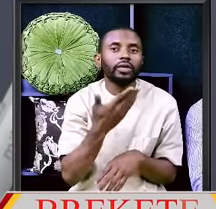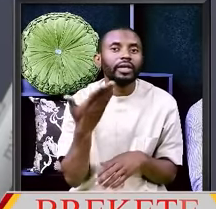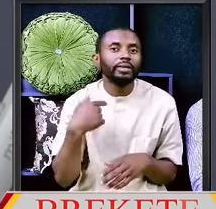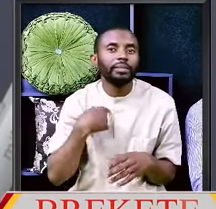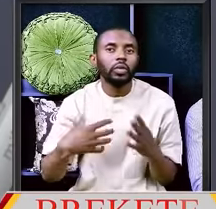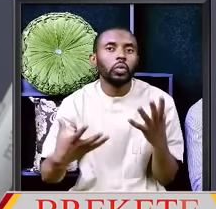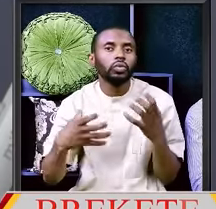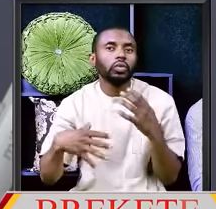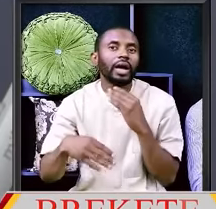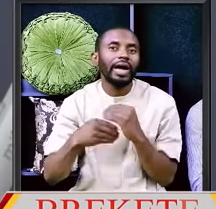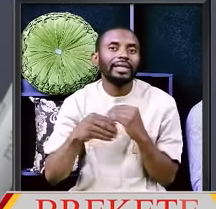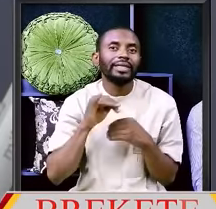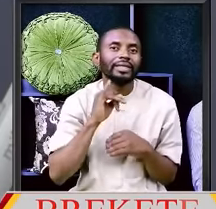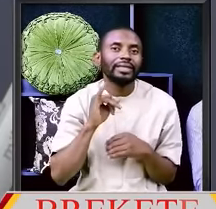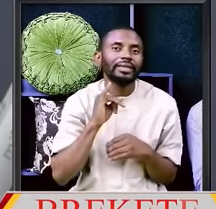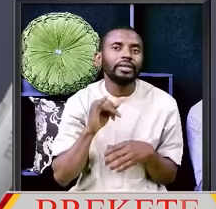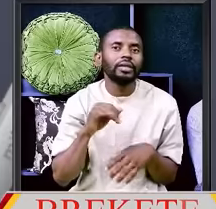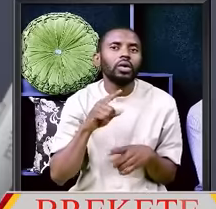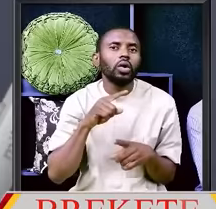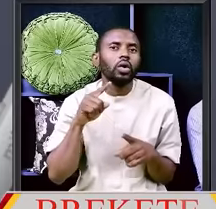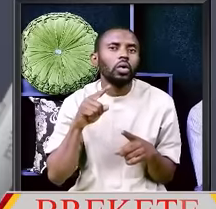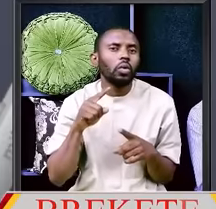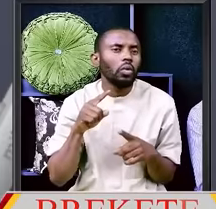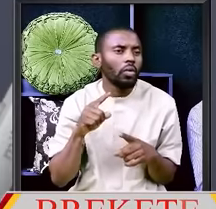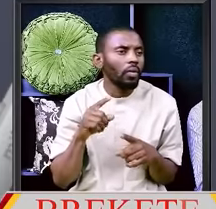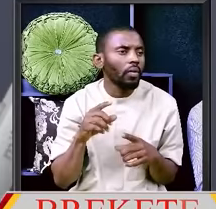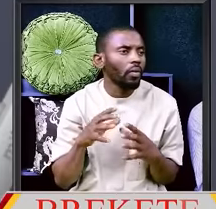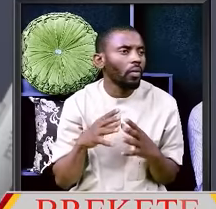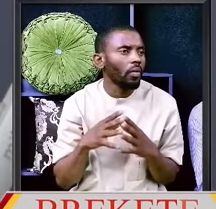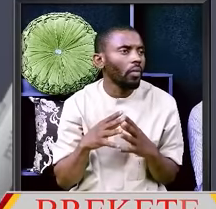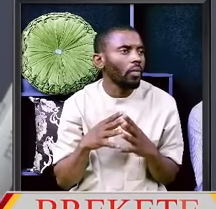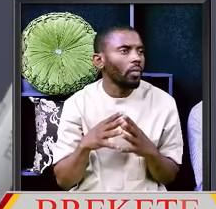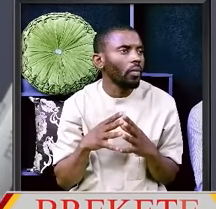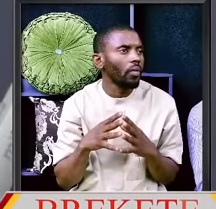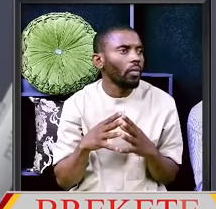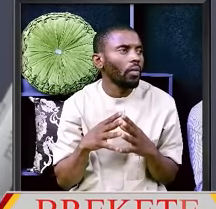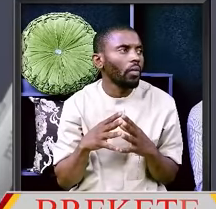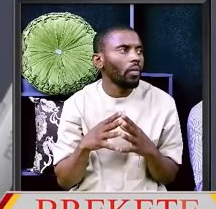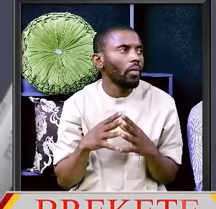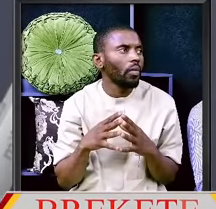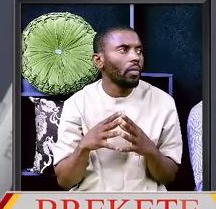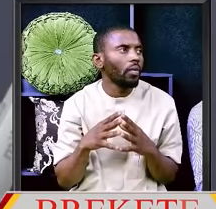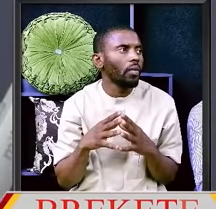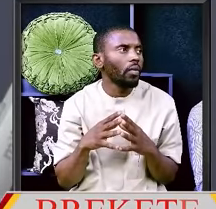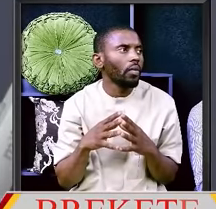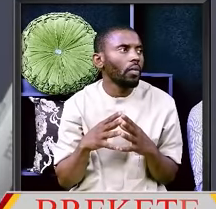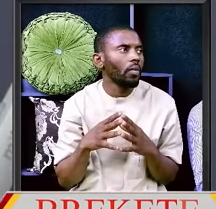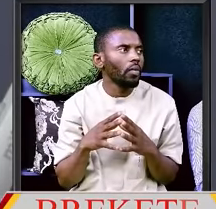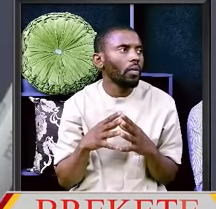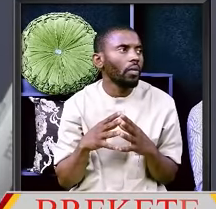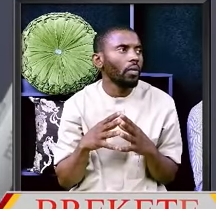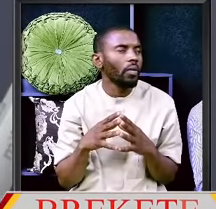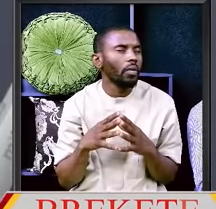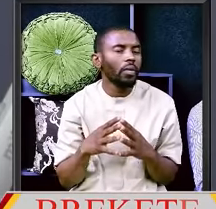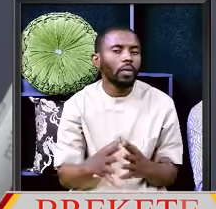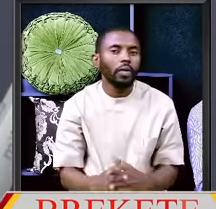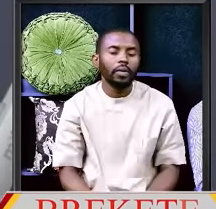to ask, Abeg, when did the next inquest date? It is very important so that all these people,